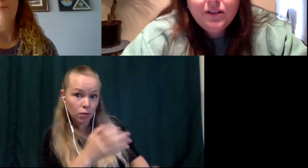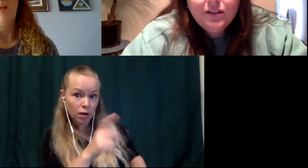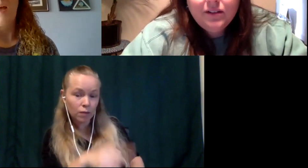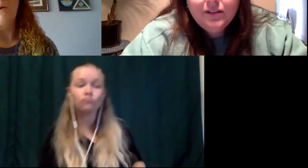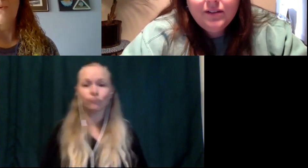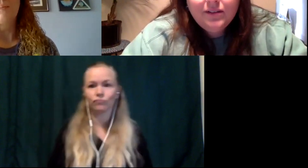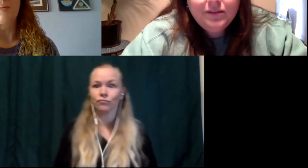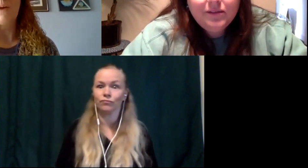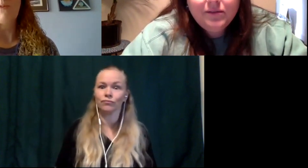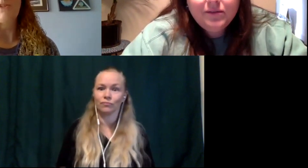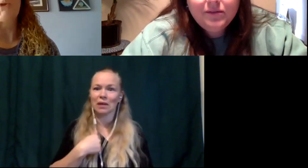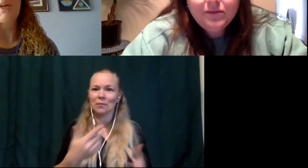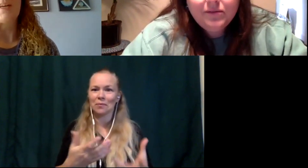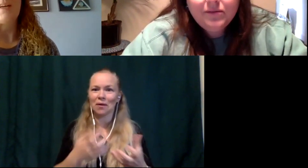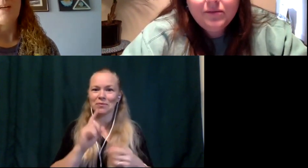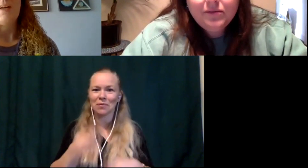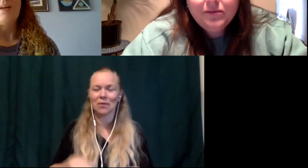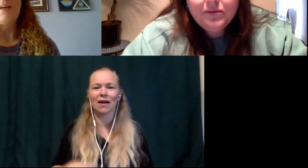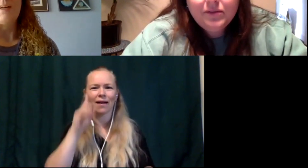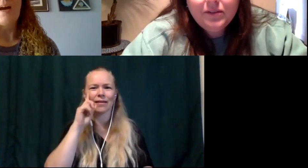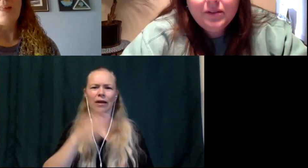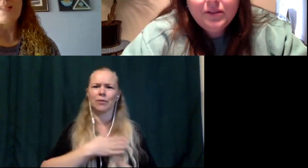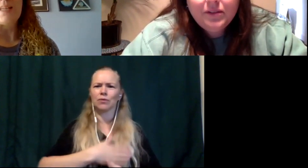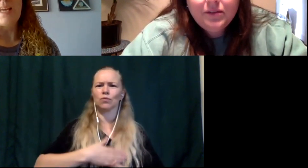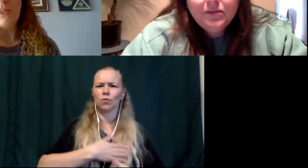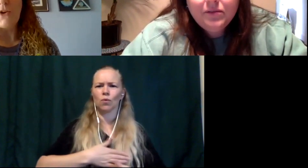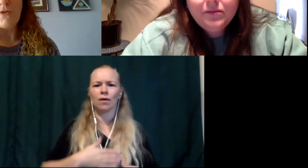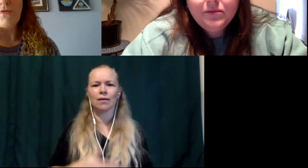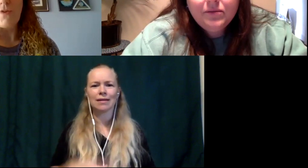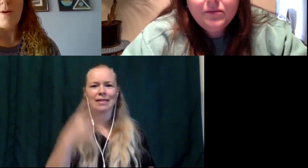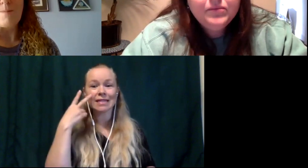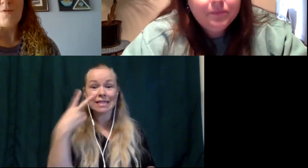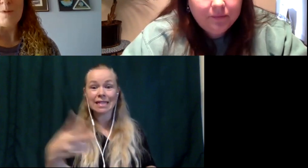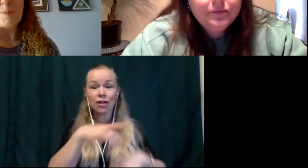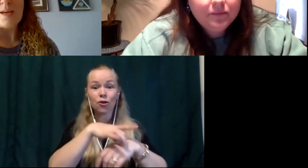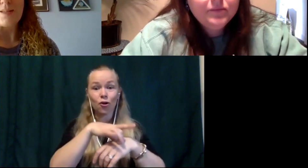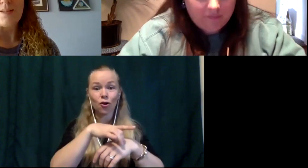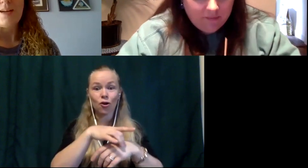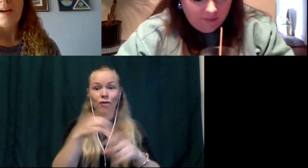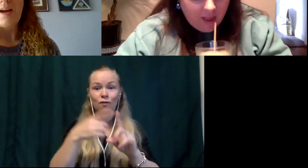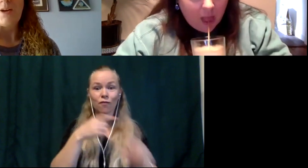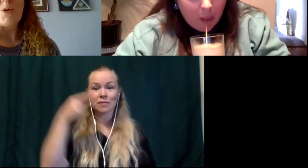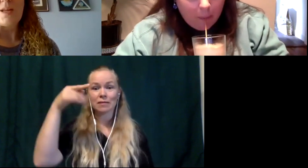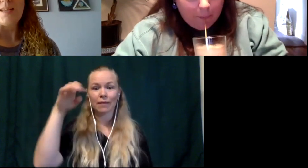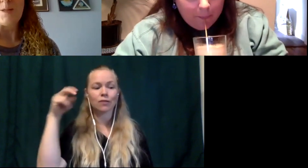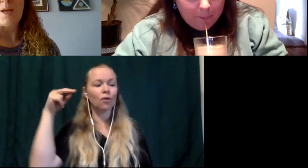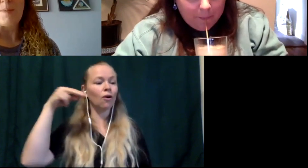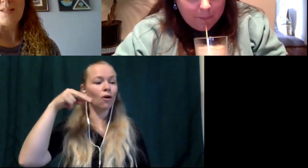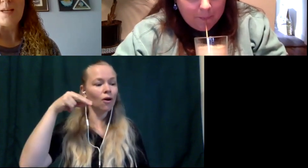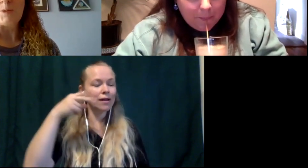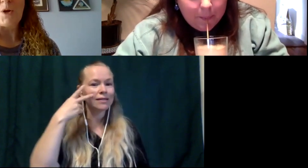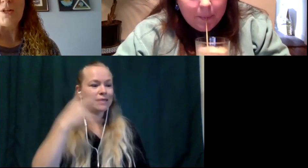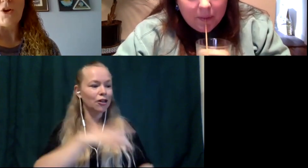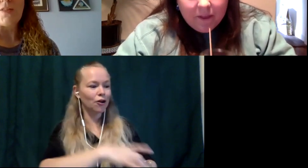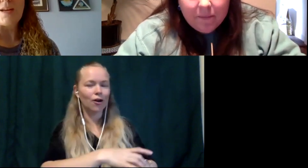would. I would. I would enjoy. I think seeing the Earth from space. I know that has to be an